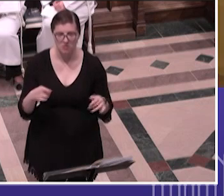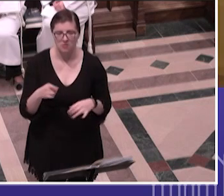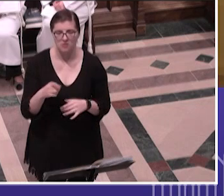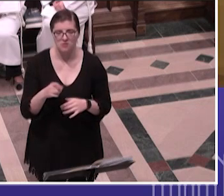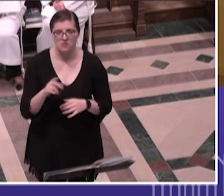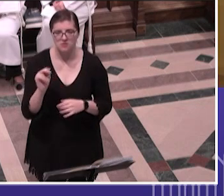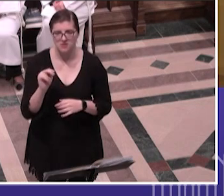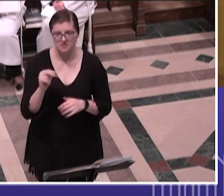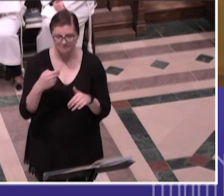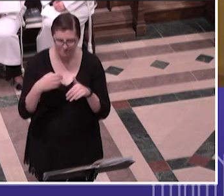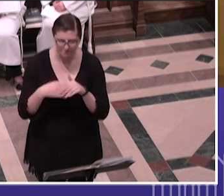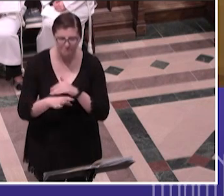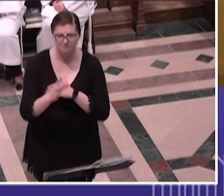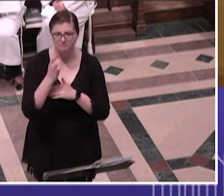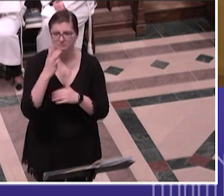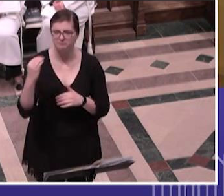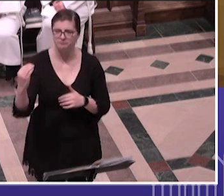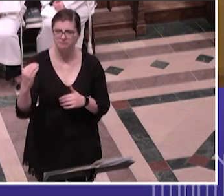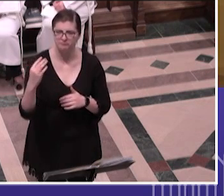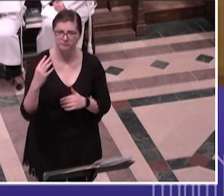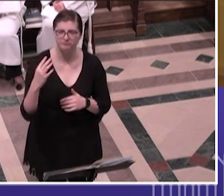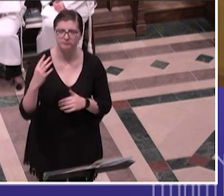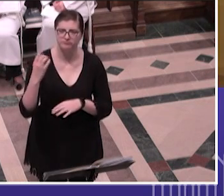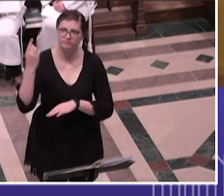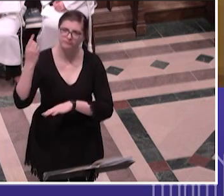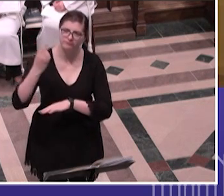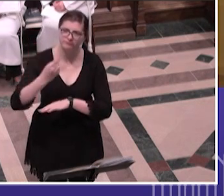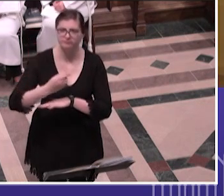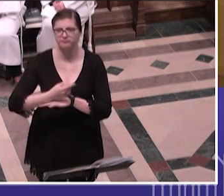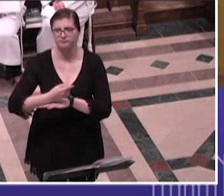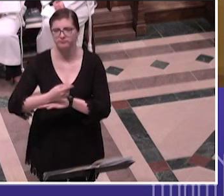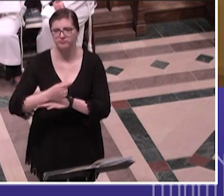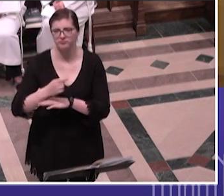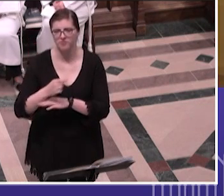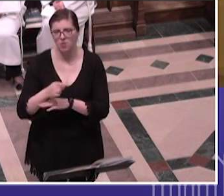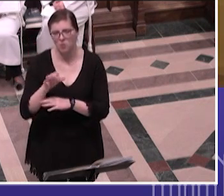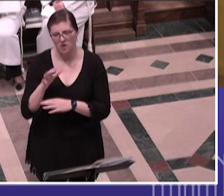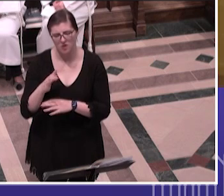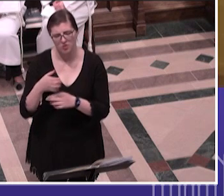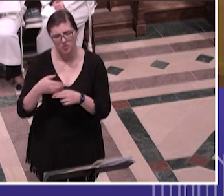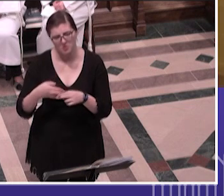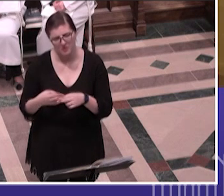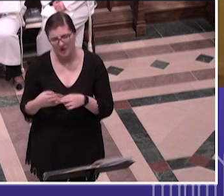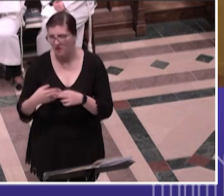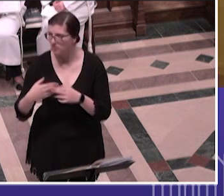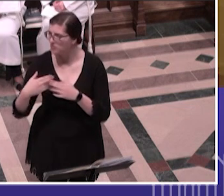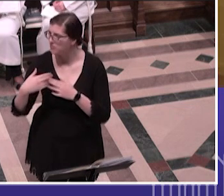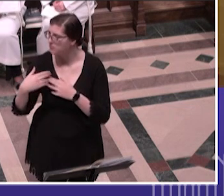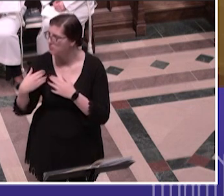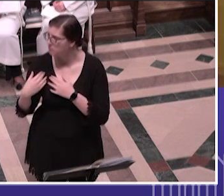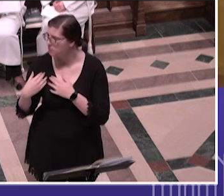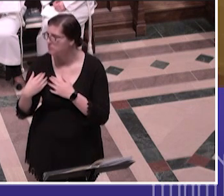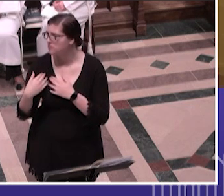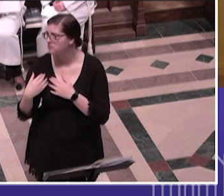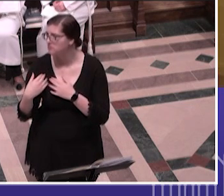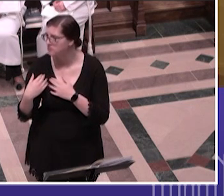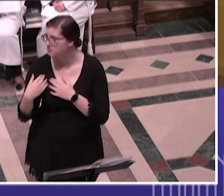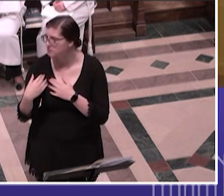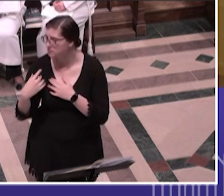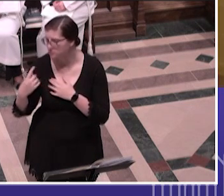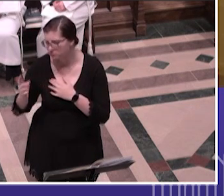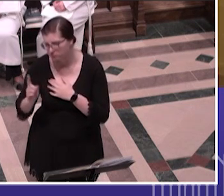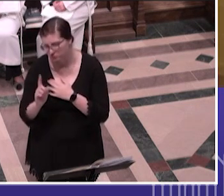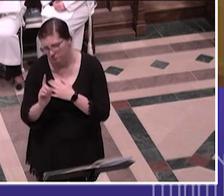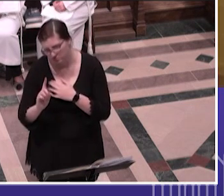day, bearing a 100-pound burden of myrrh and aloe. He